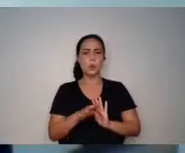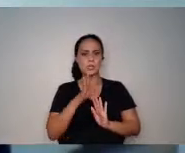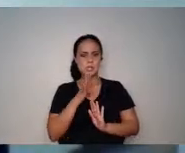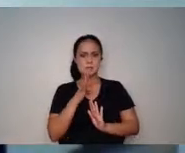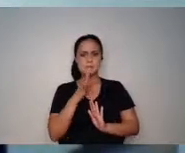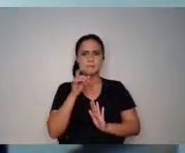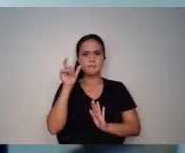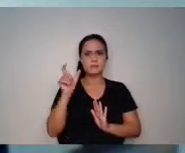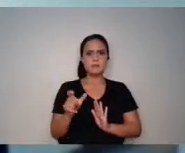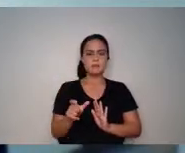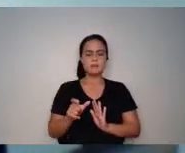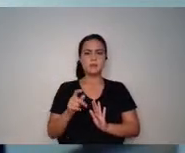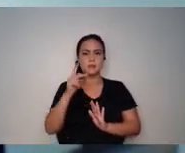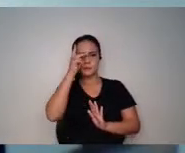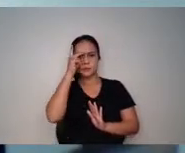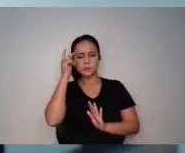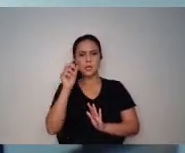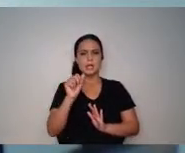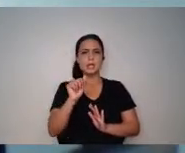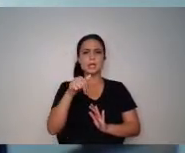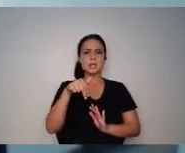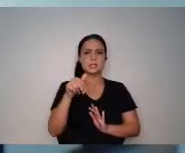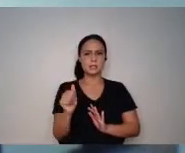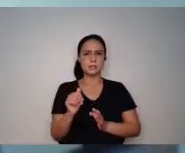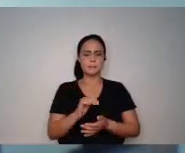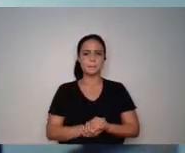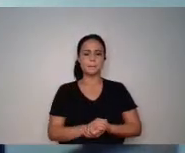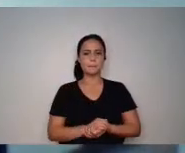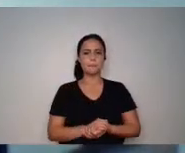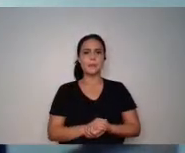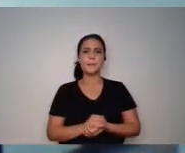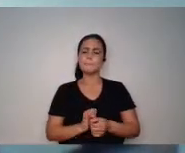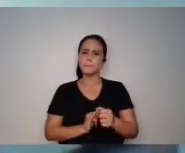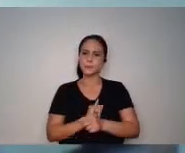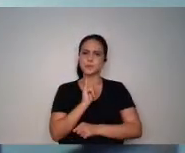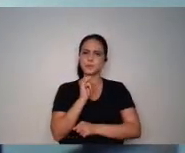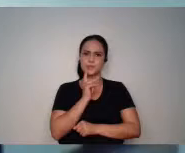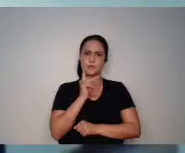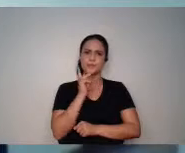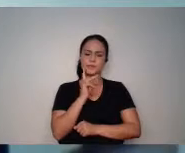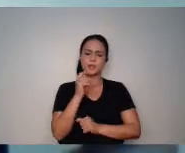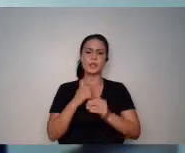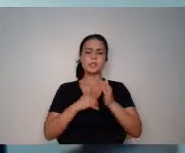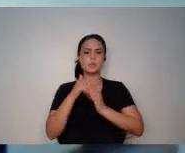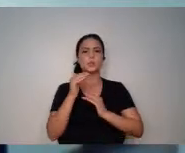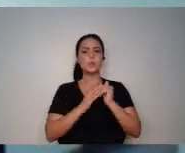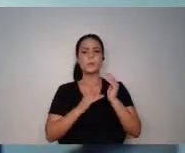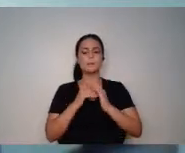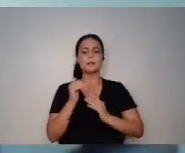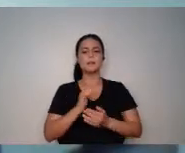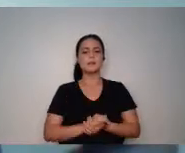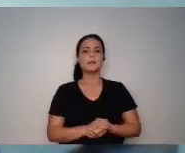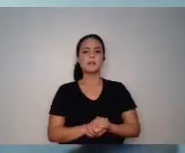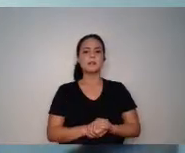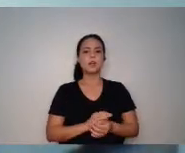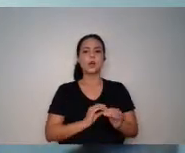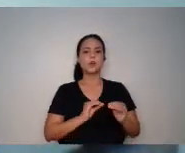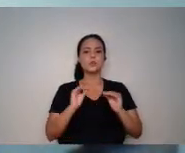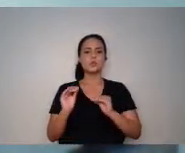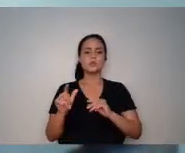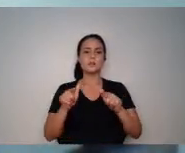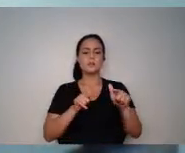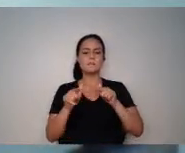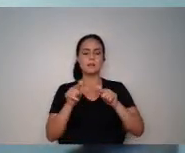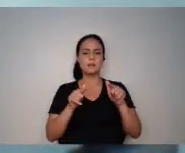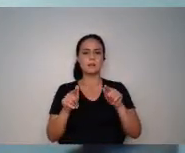that the recognizing itself of Ana Cláudia is very important. And it was very important, the speech